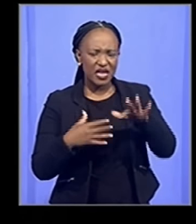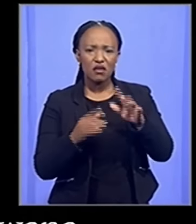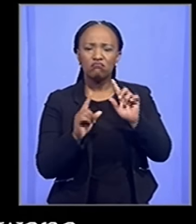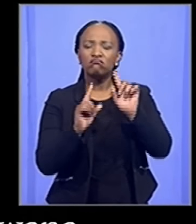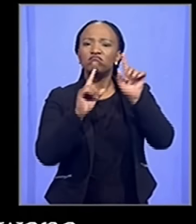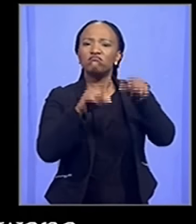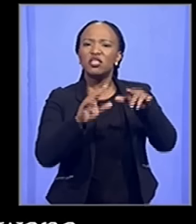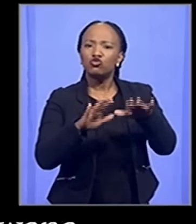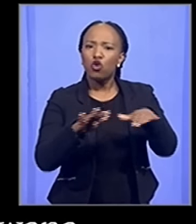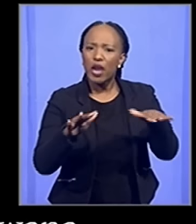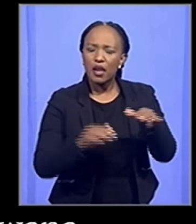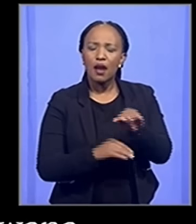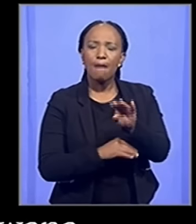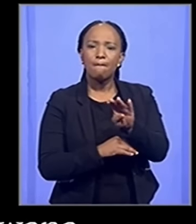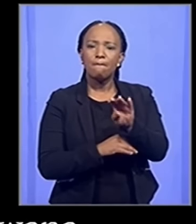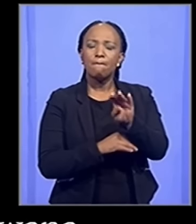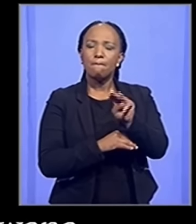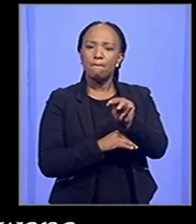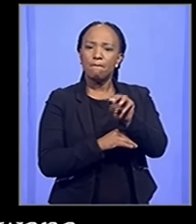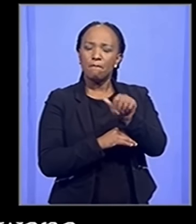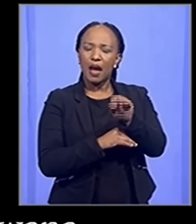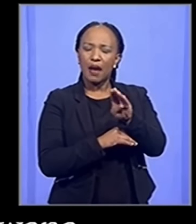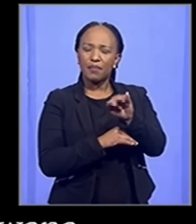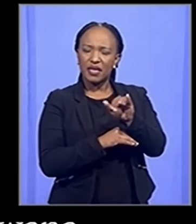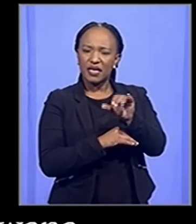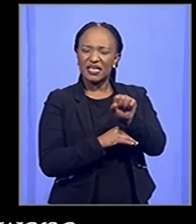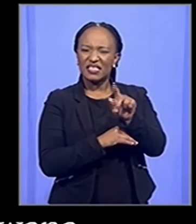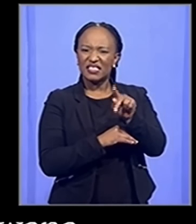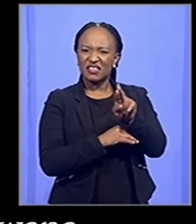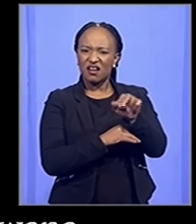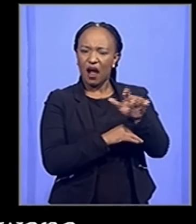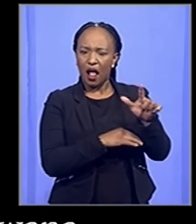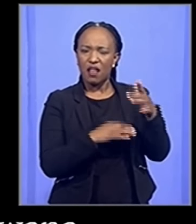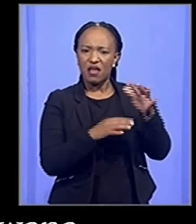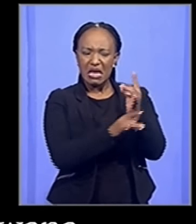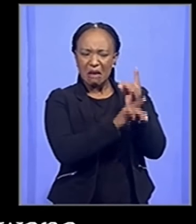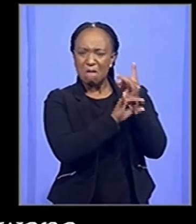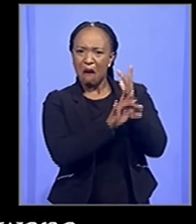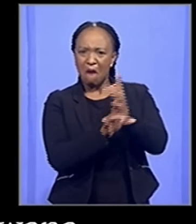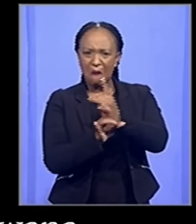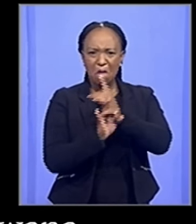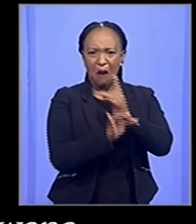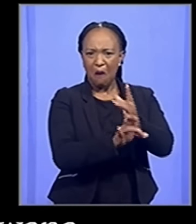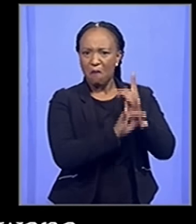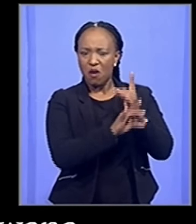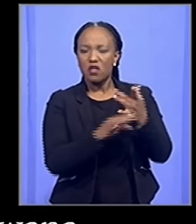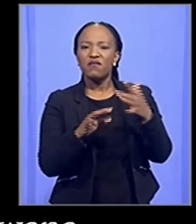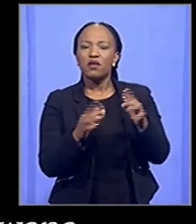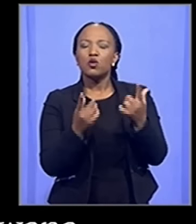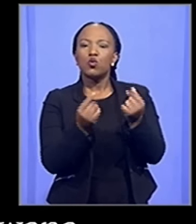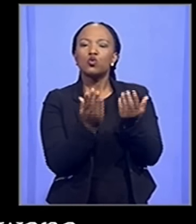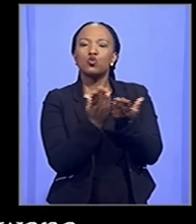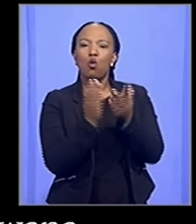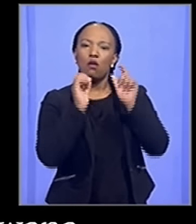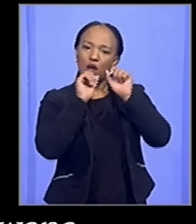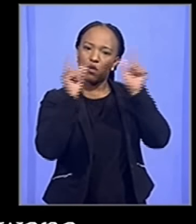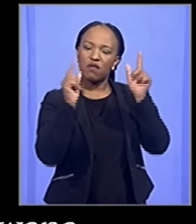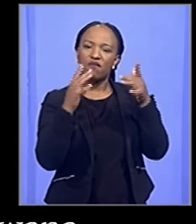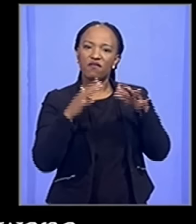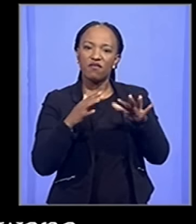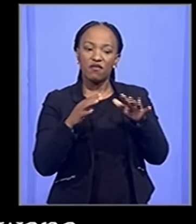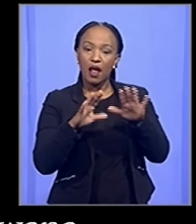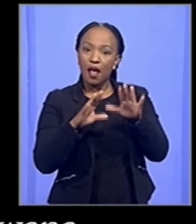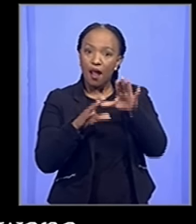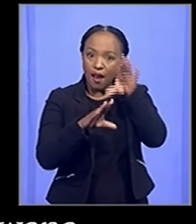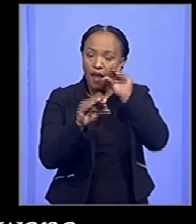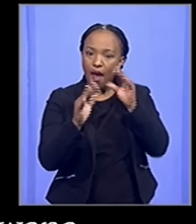ko Mabiskrala go go begwa fa go nnile ga nna le se se bidiwang gore ke safer school awareness pele setlhopha sengwe sa barutwana